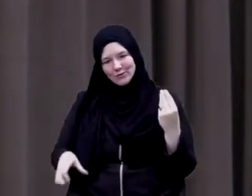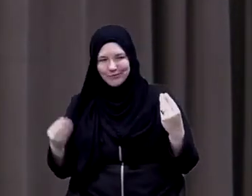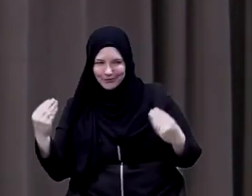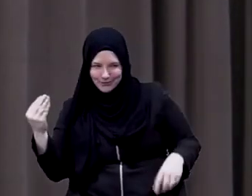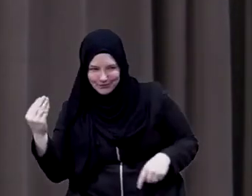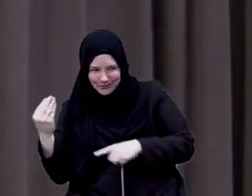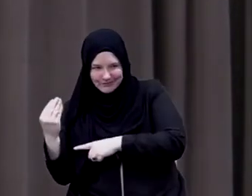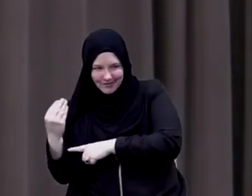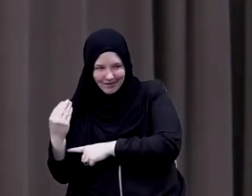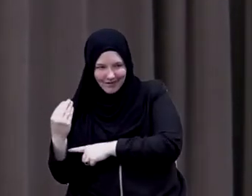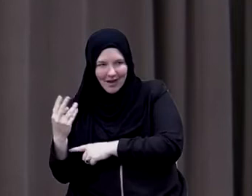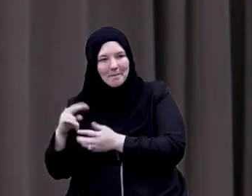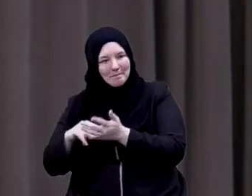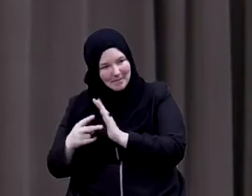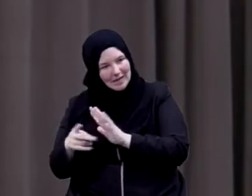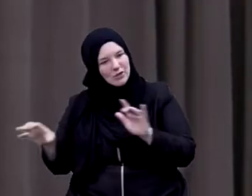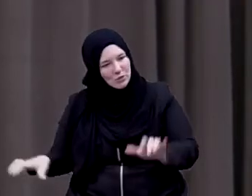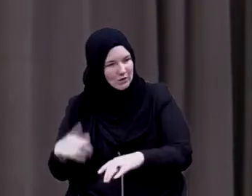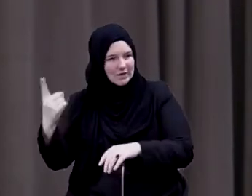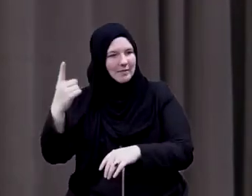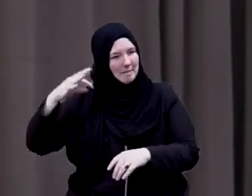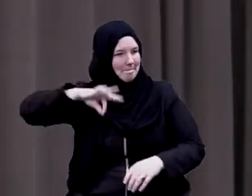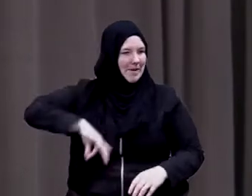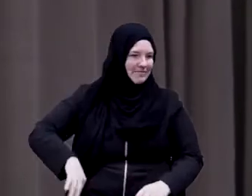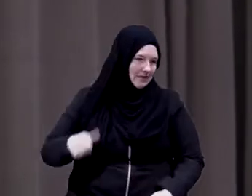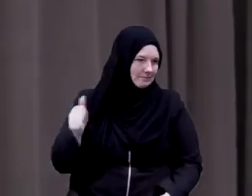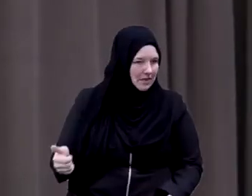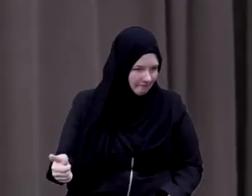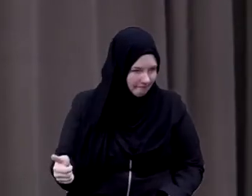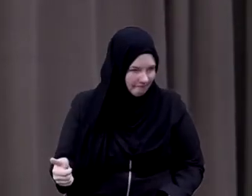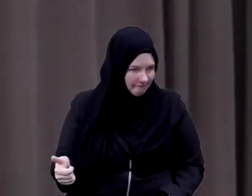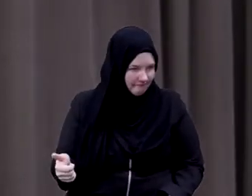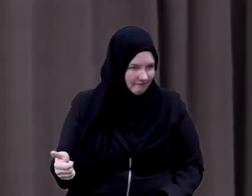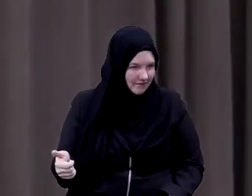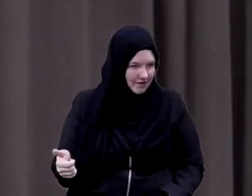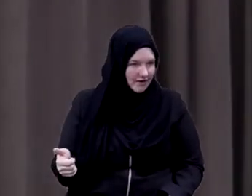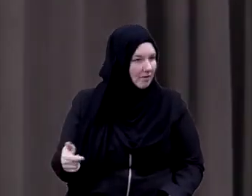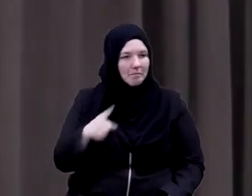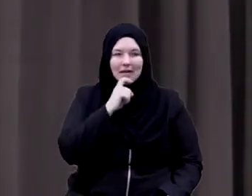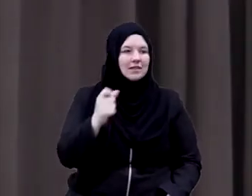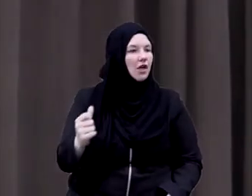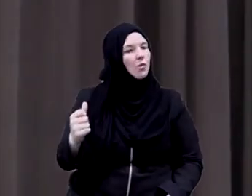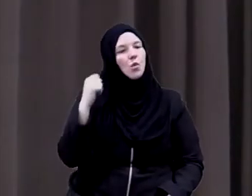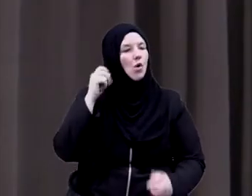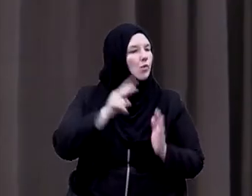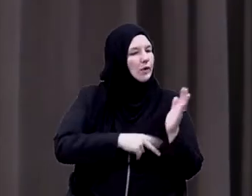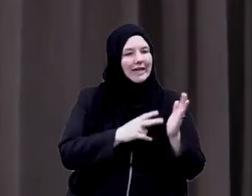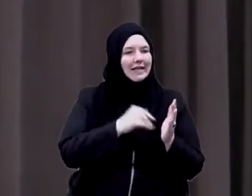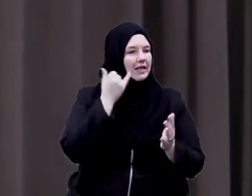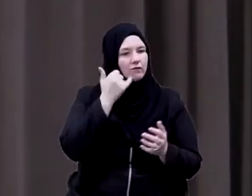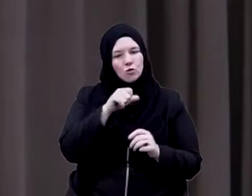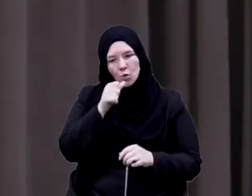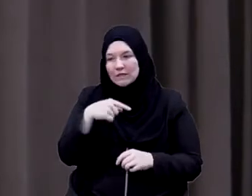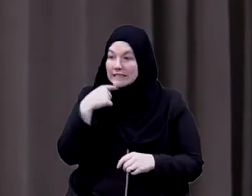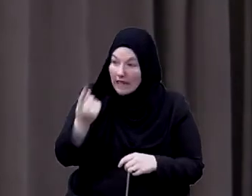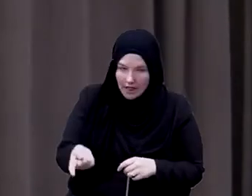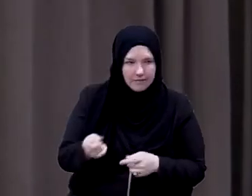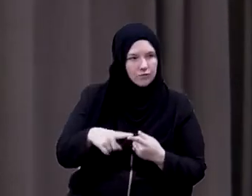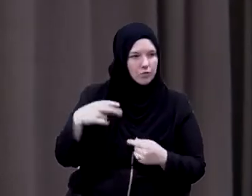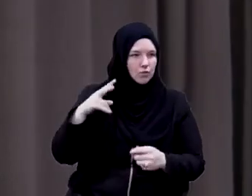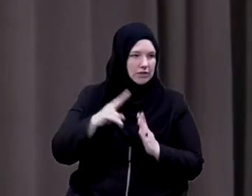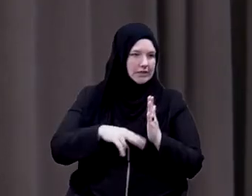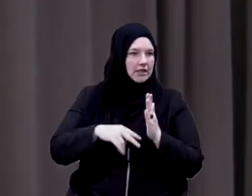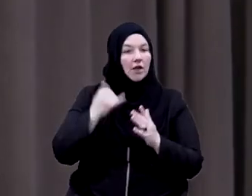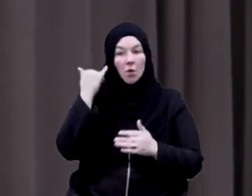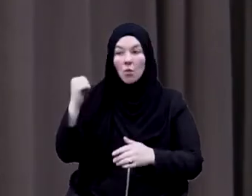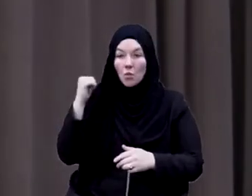them to make them do what they need to do and to learn. In